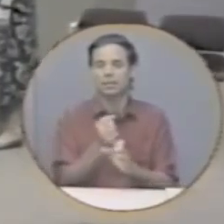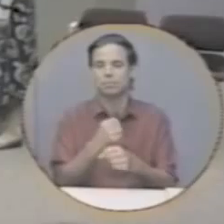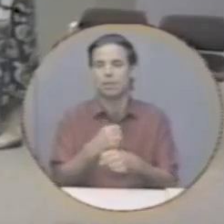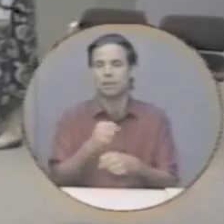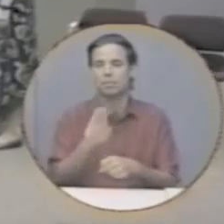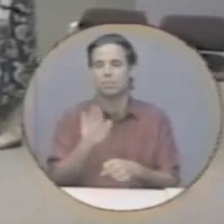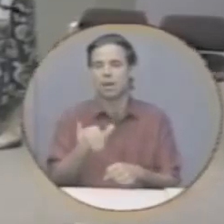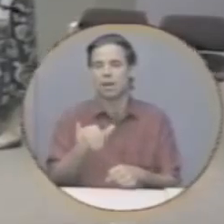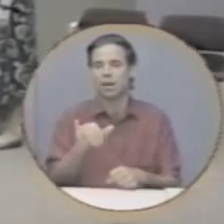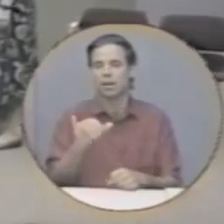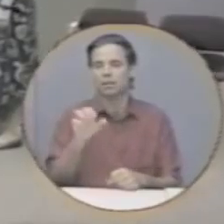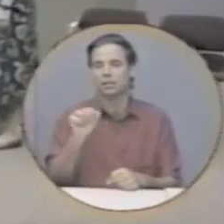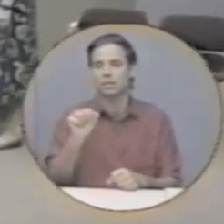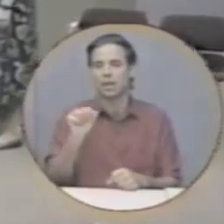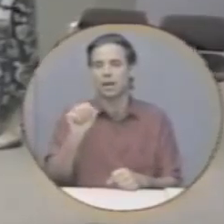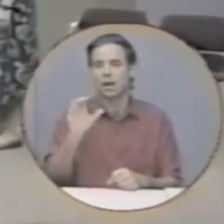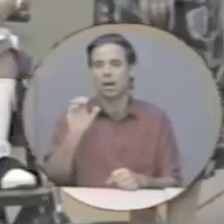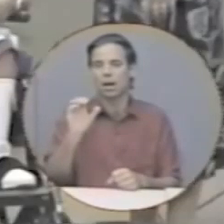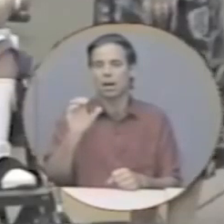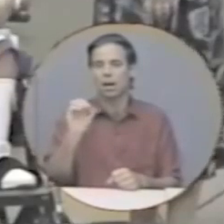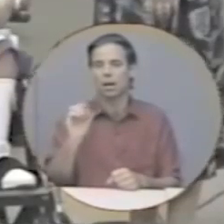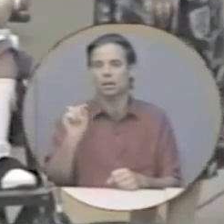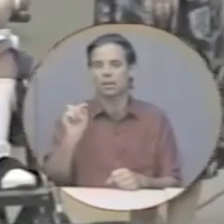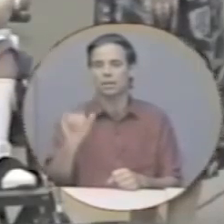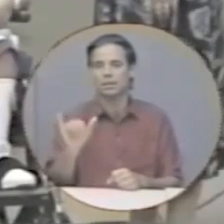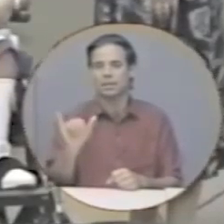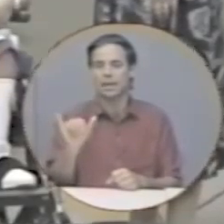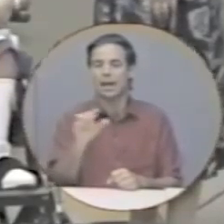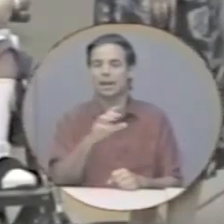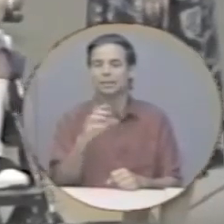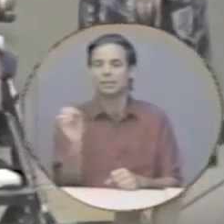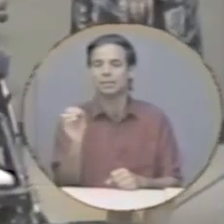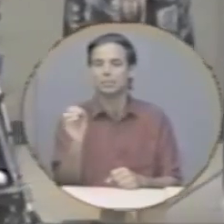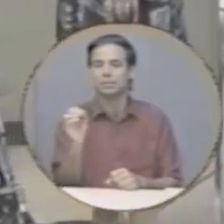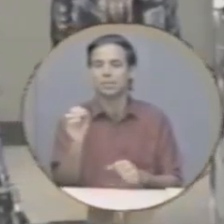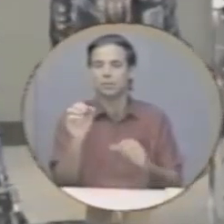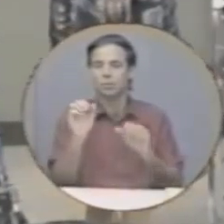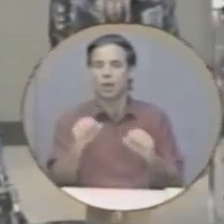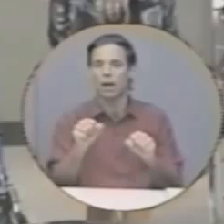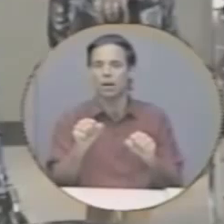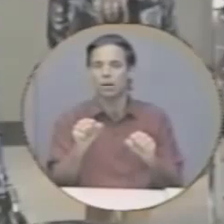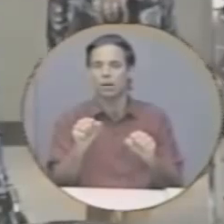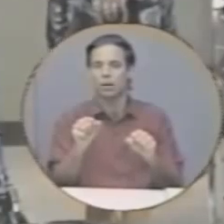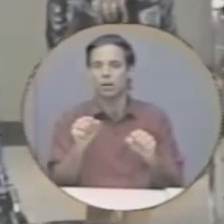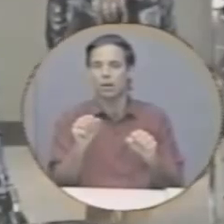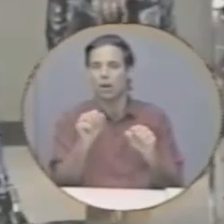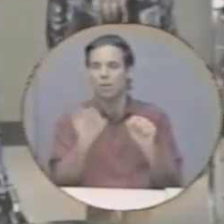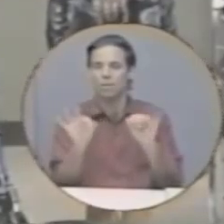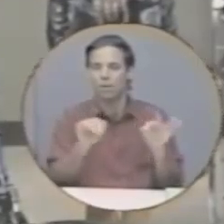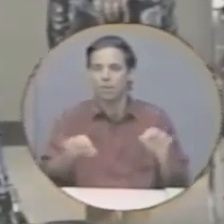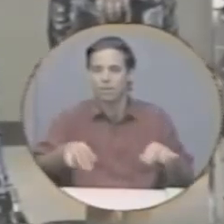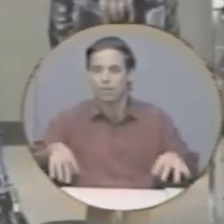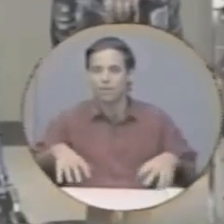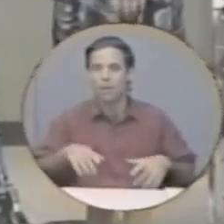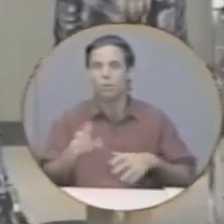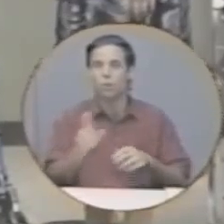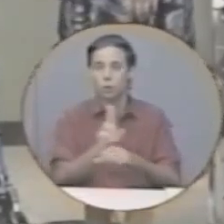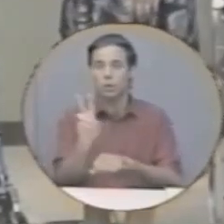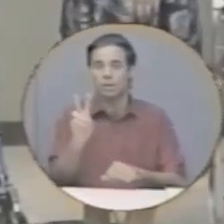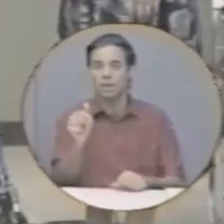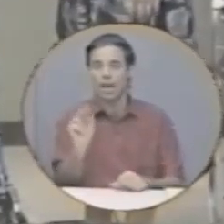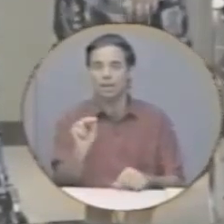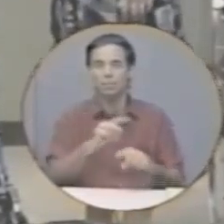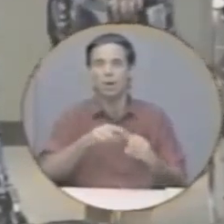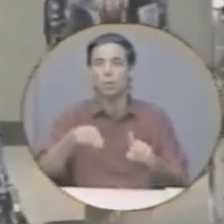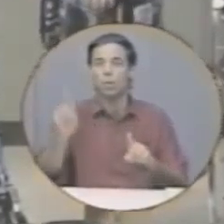Scotty. And it's made where we can break it down. We have the van and we ride around in the van, but when we go on